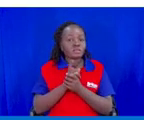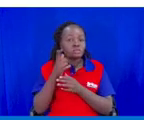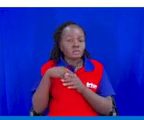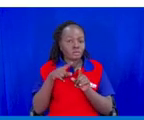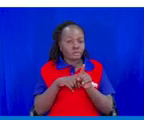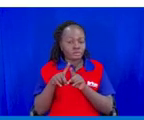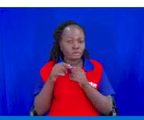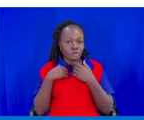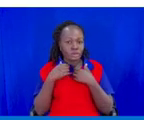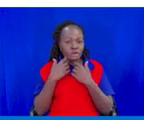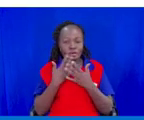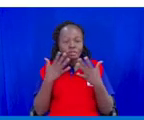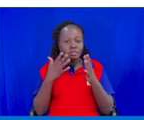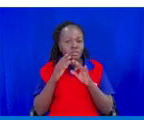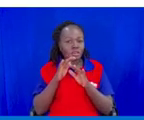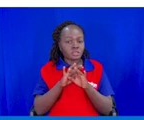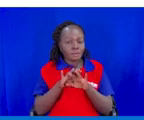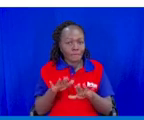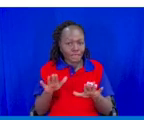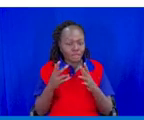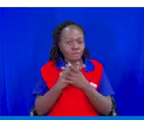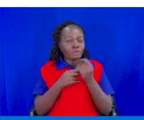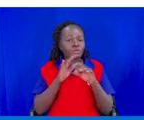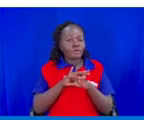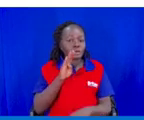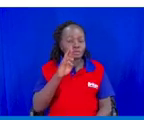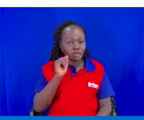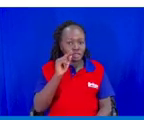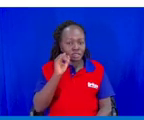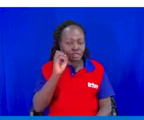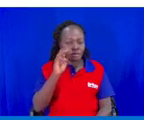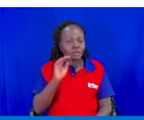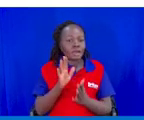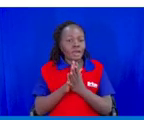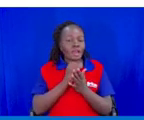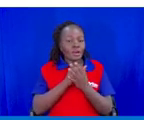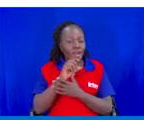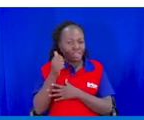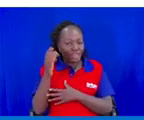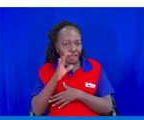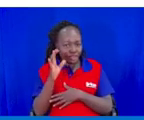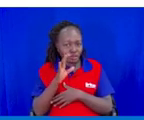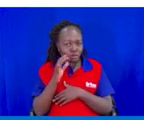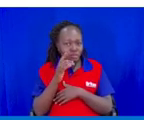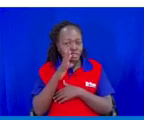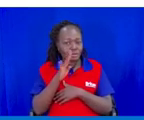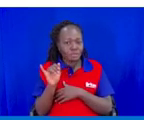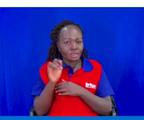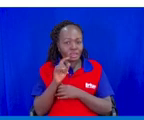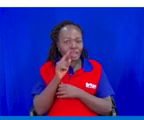property market, both on behalf of Britam and also on behalf of our third-party customers, be they